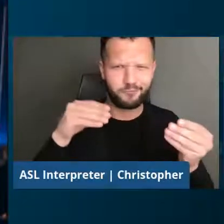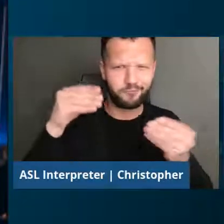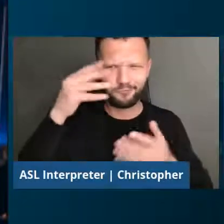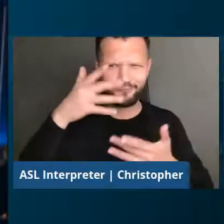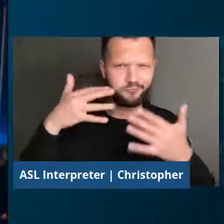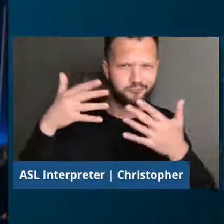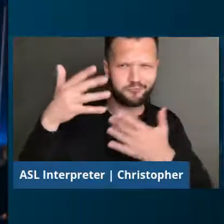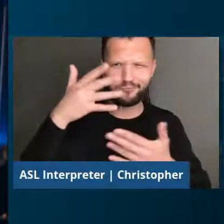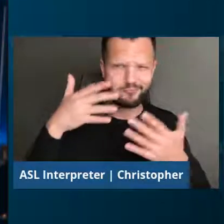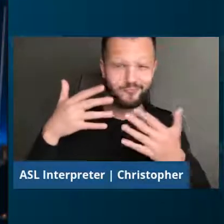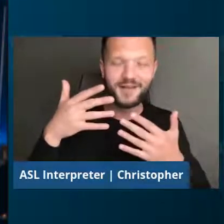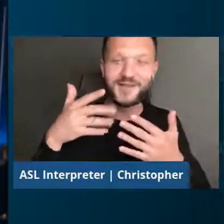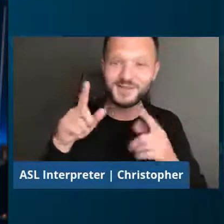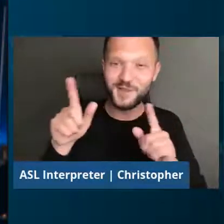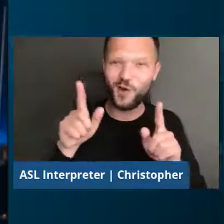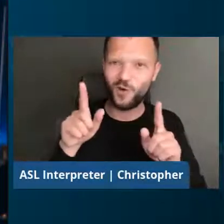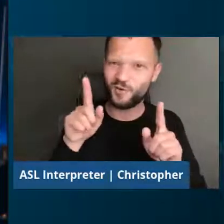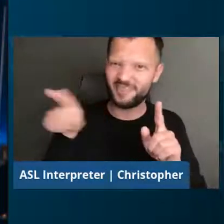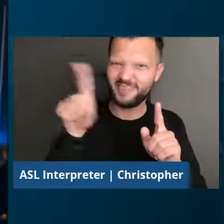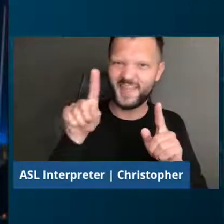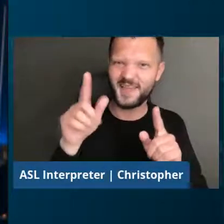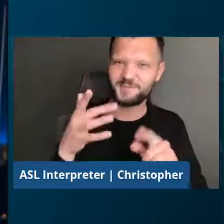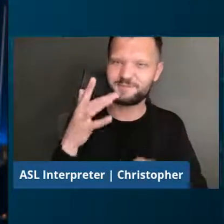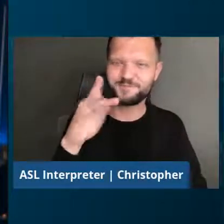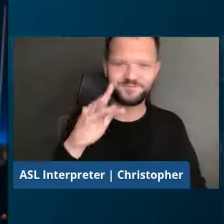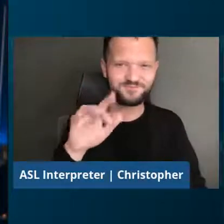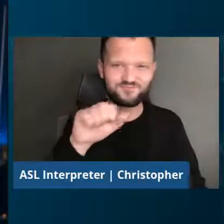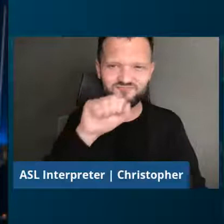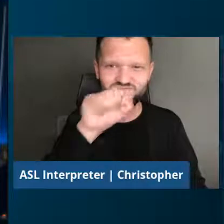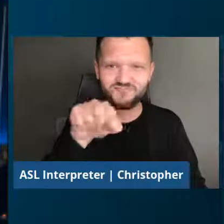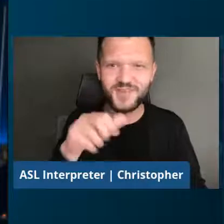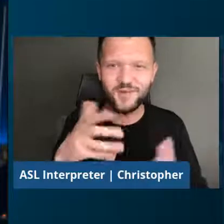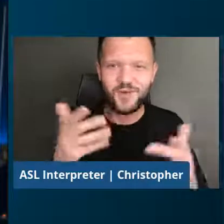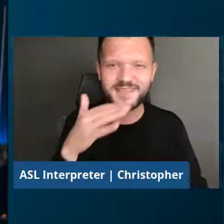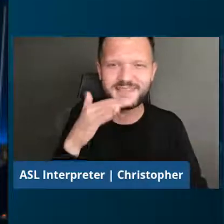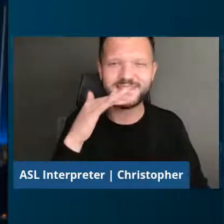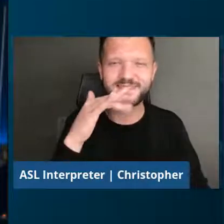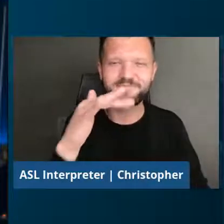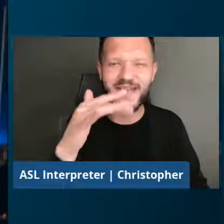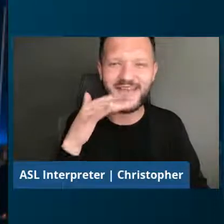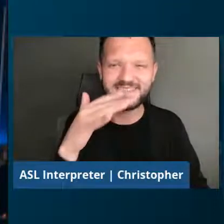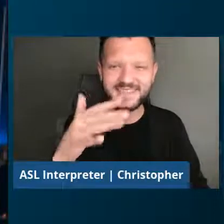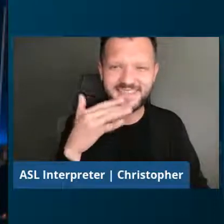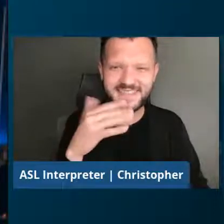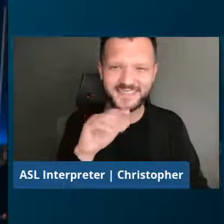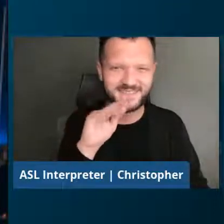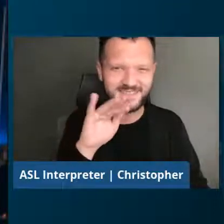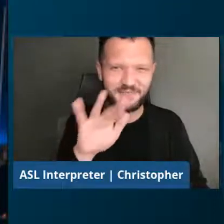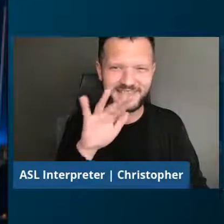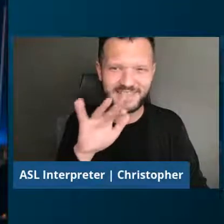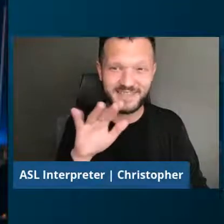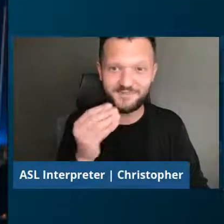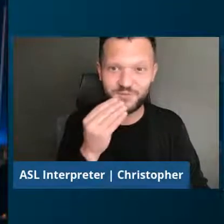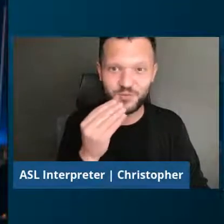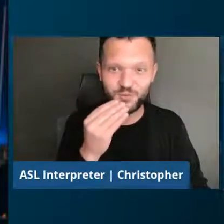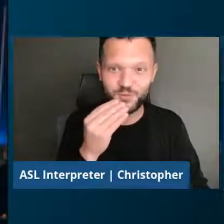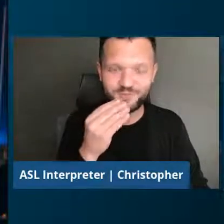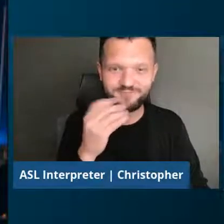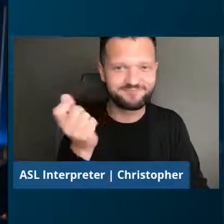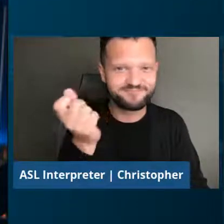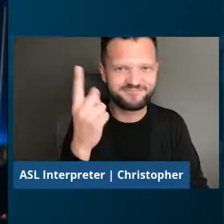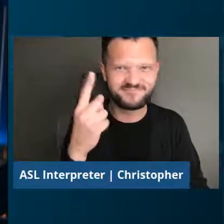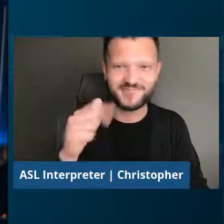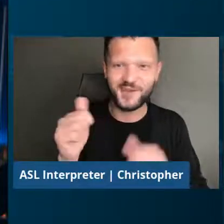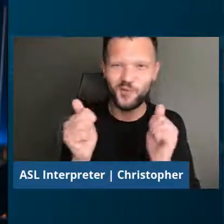spicy foods because they're able to better taste them. Who can't taste that spice on your tongue, right? Of course, now with the cocktail sauce, there's all